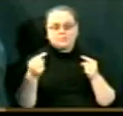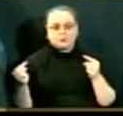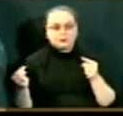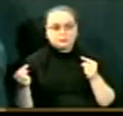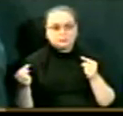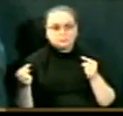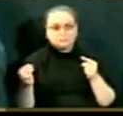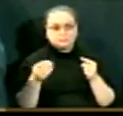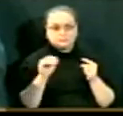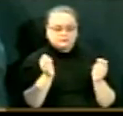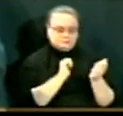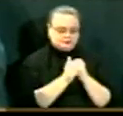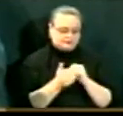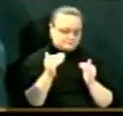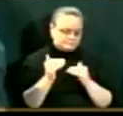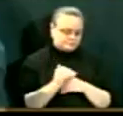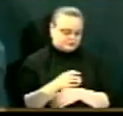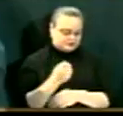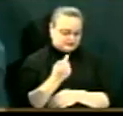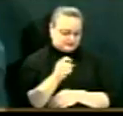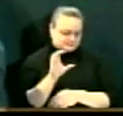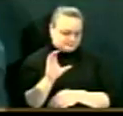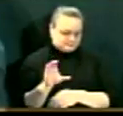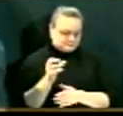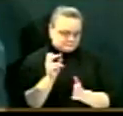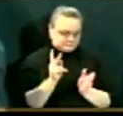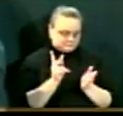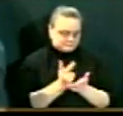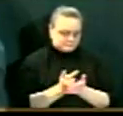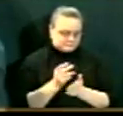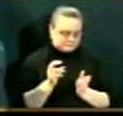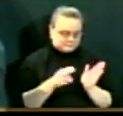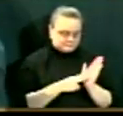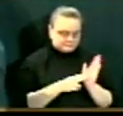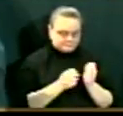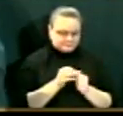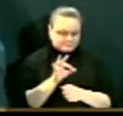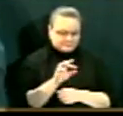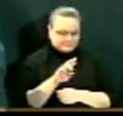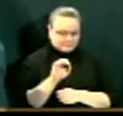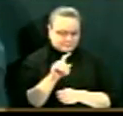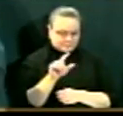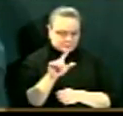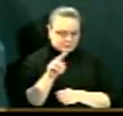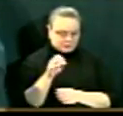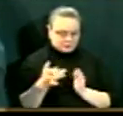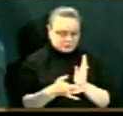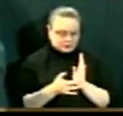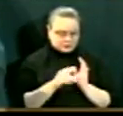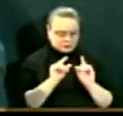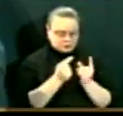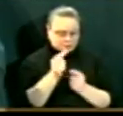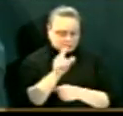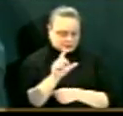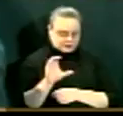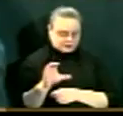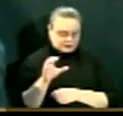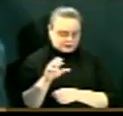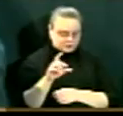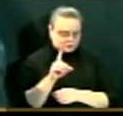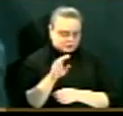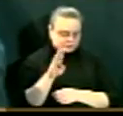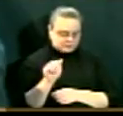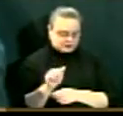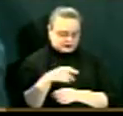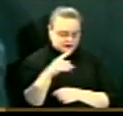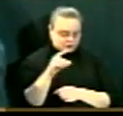All opposed? Motion carries. 11C, approve contract with Frontline Technologies Group, LLC, doing business as